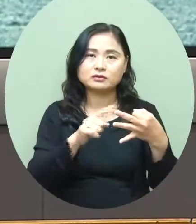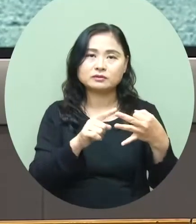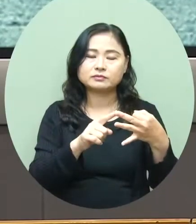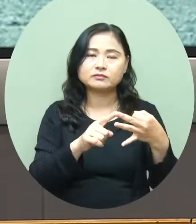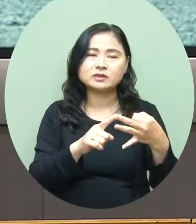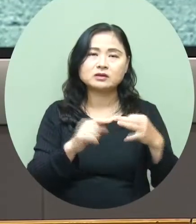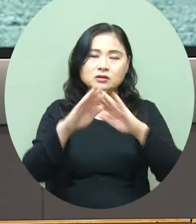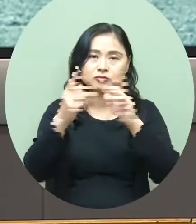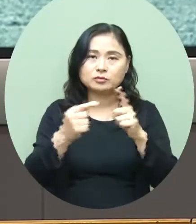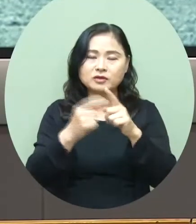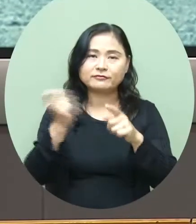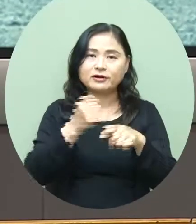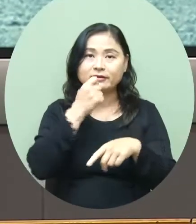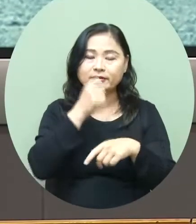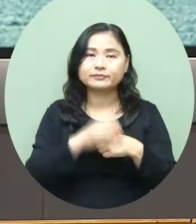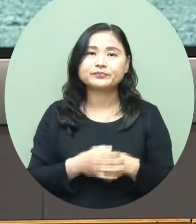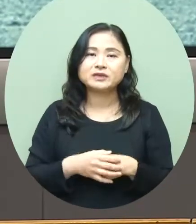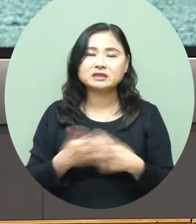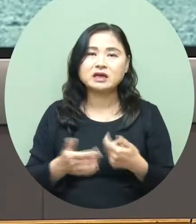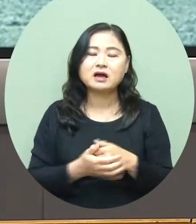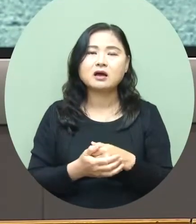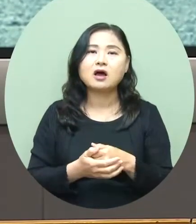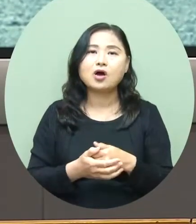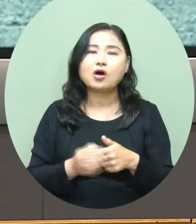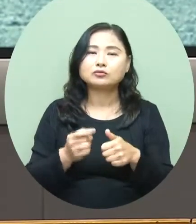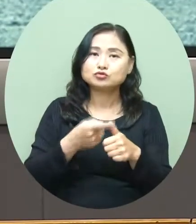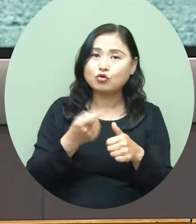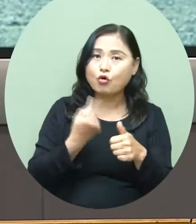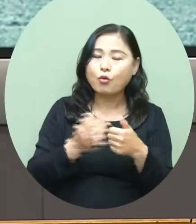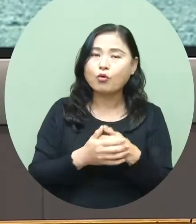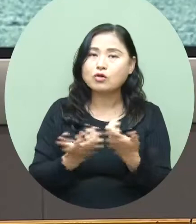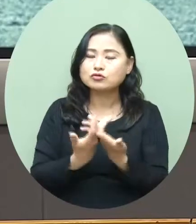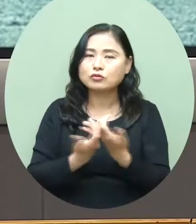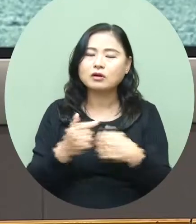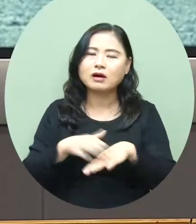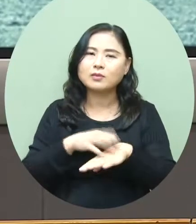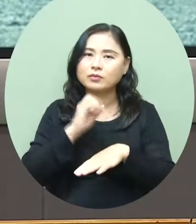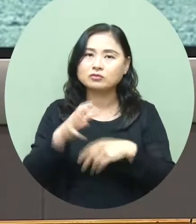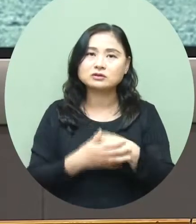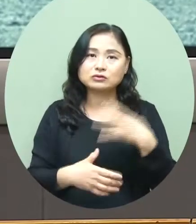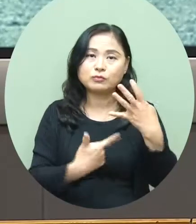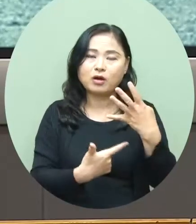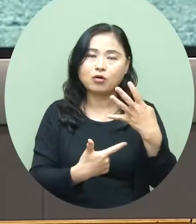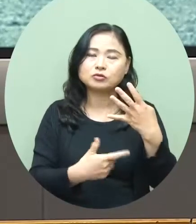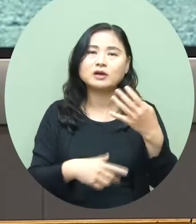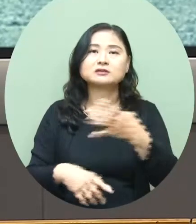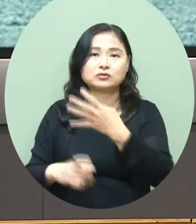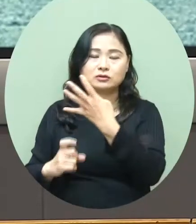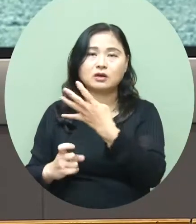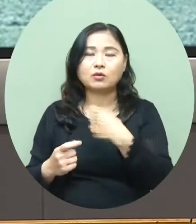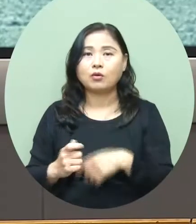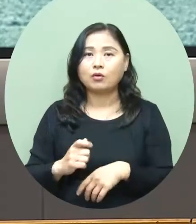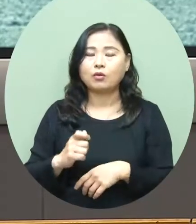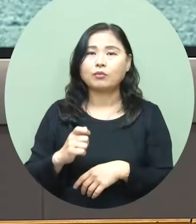questions. The mass RT testing exercise, as we mentioned, for April 8th